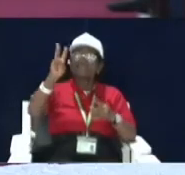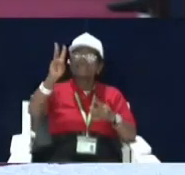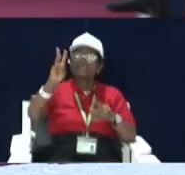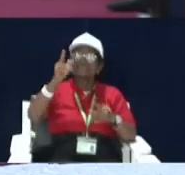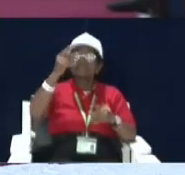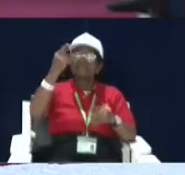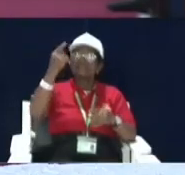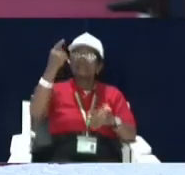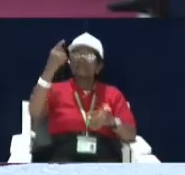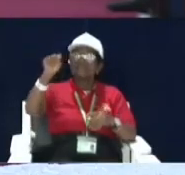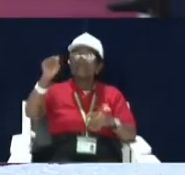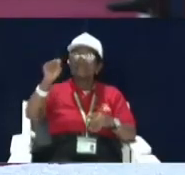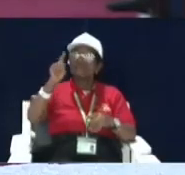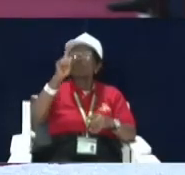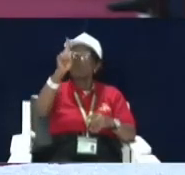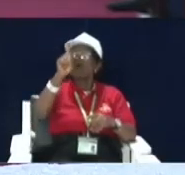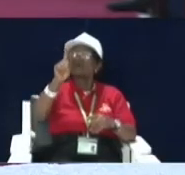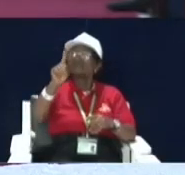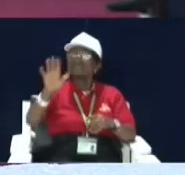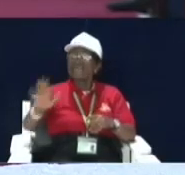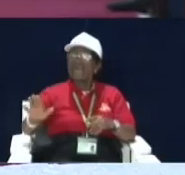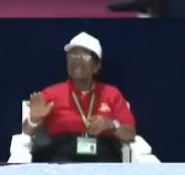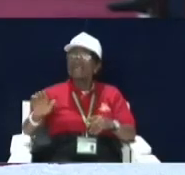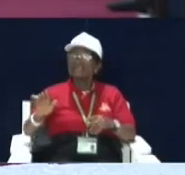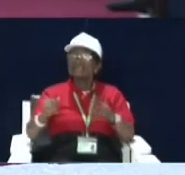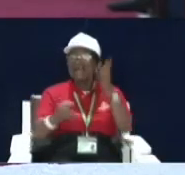child, Isaac,